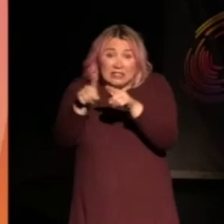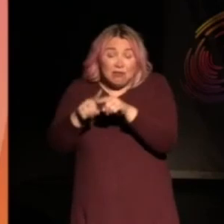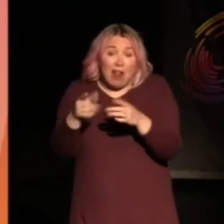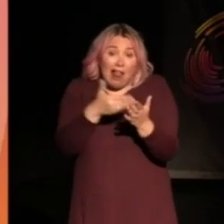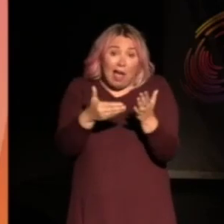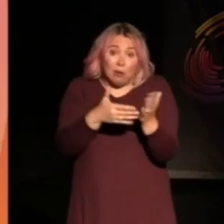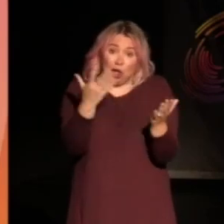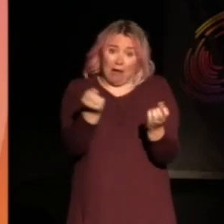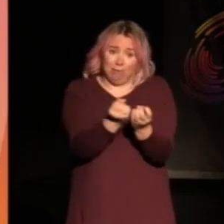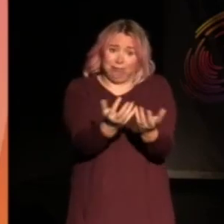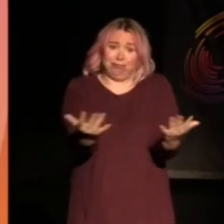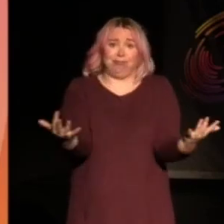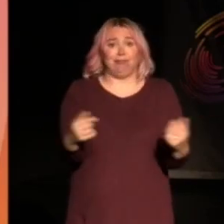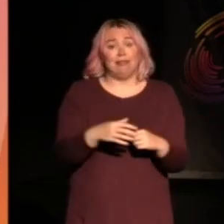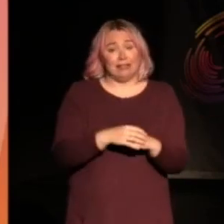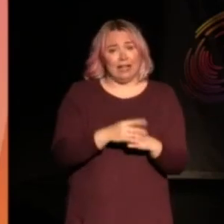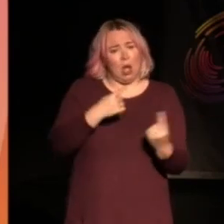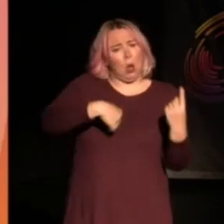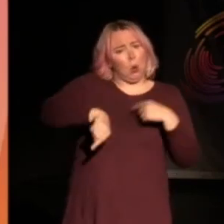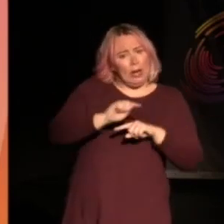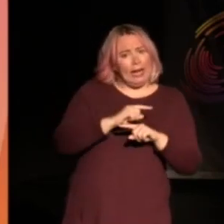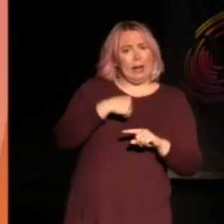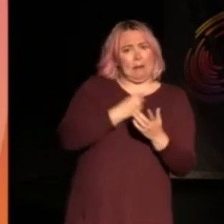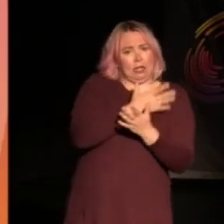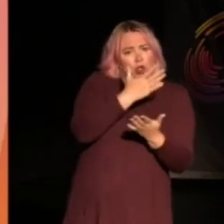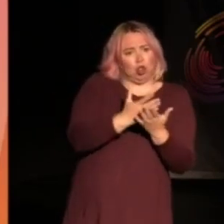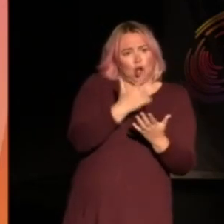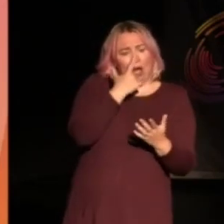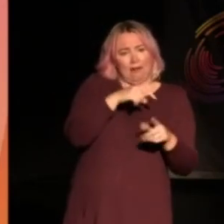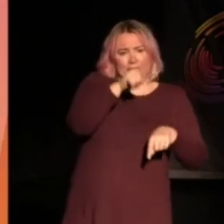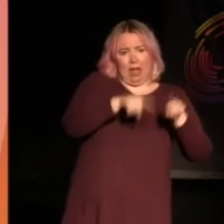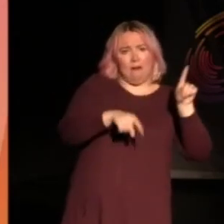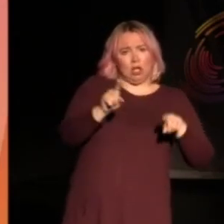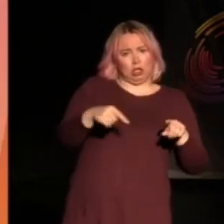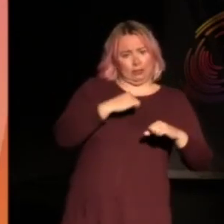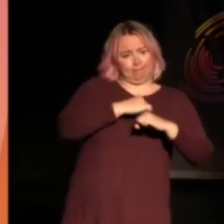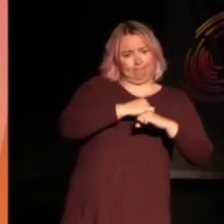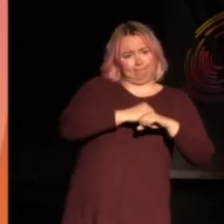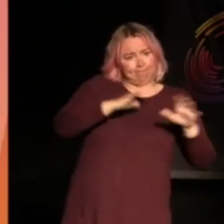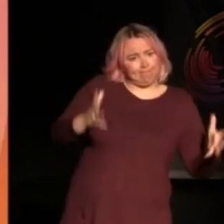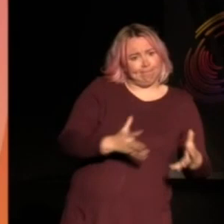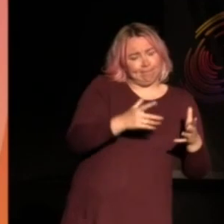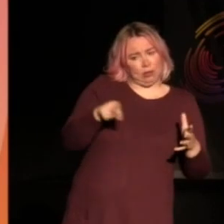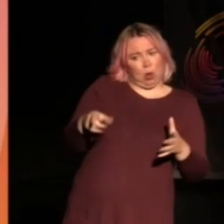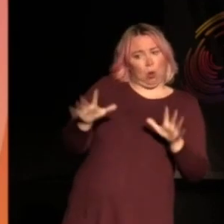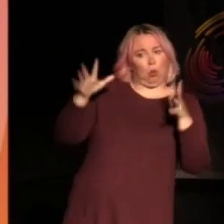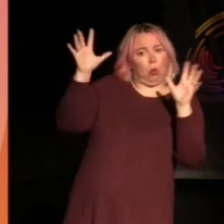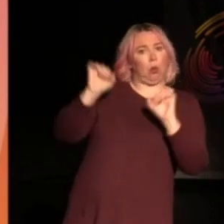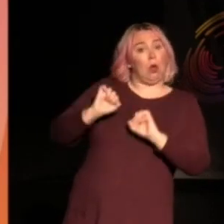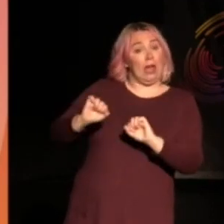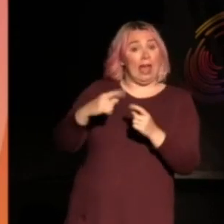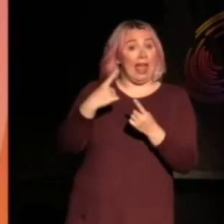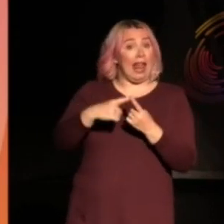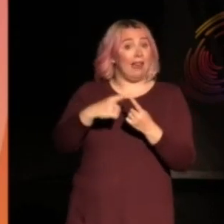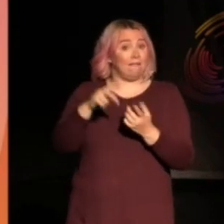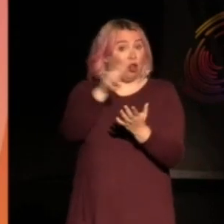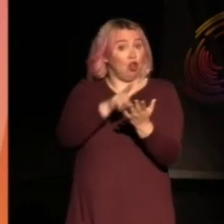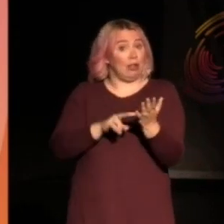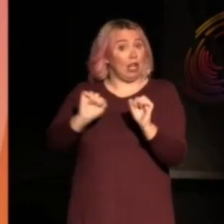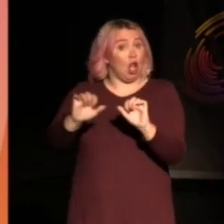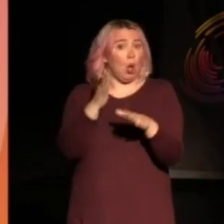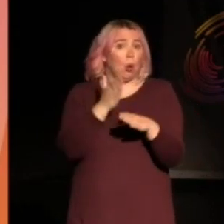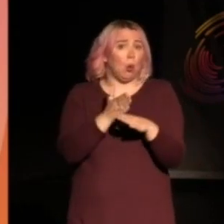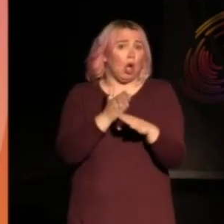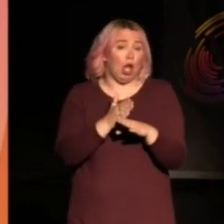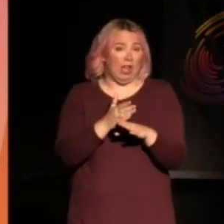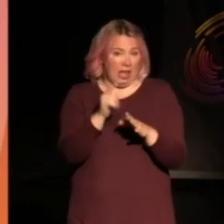and for an organization that works to promote bibliodiversity, that's surely something to be applauded. And when you read Elif's work, it should come as no surprise to hear that she